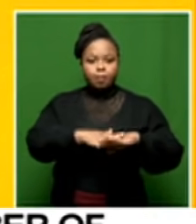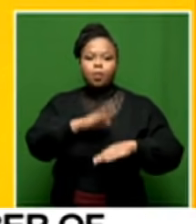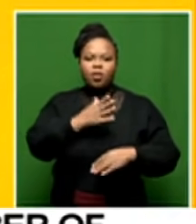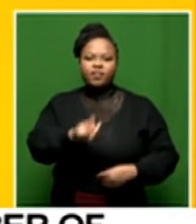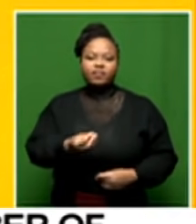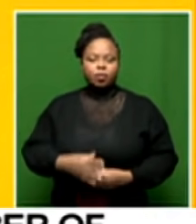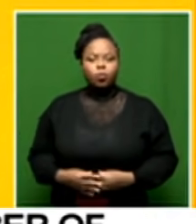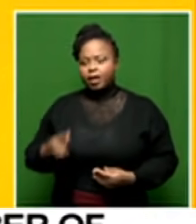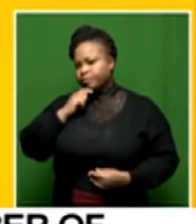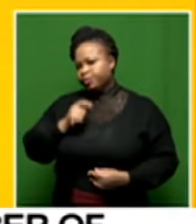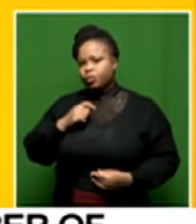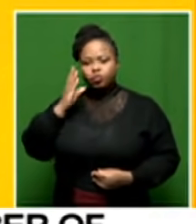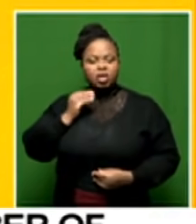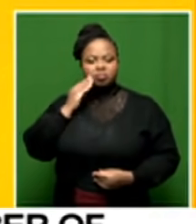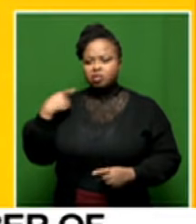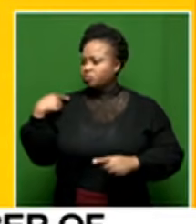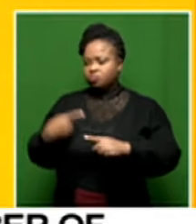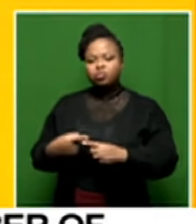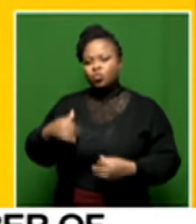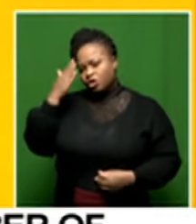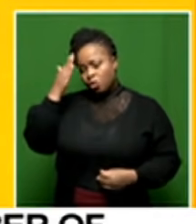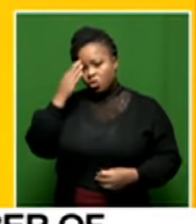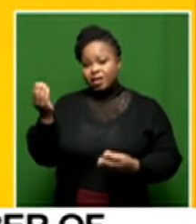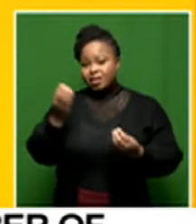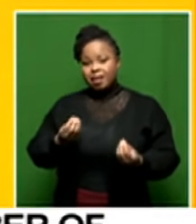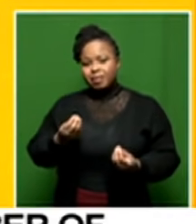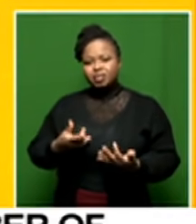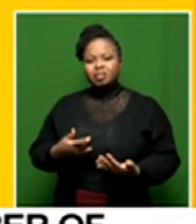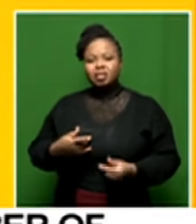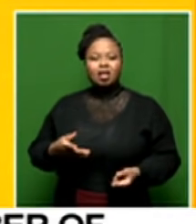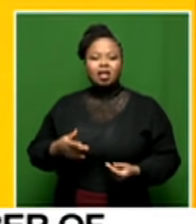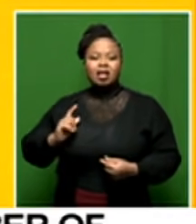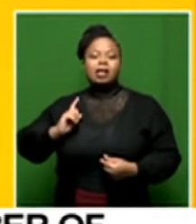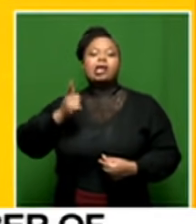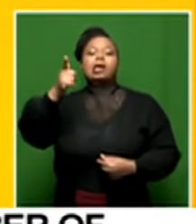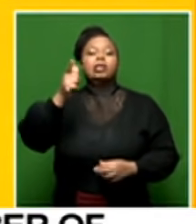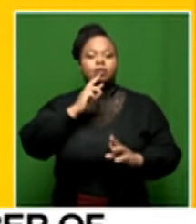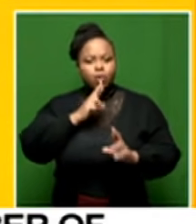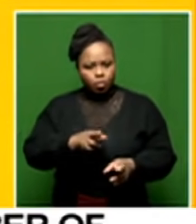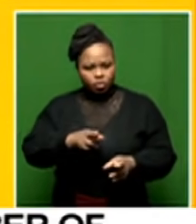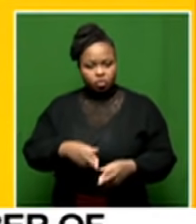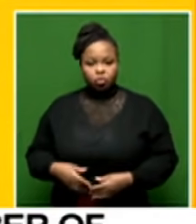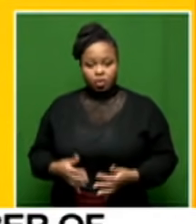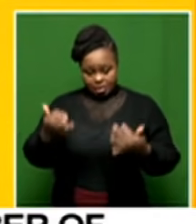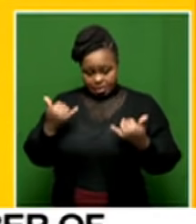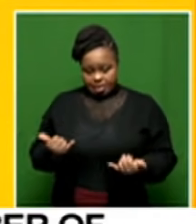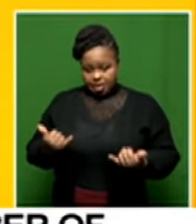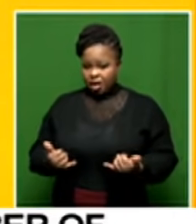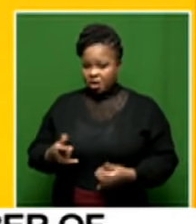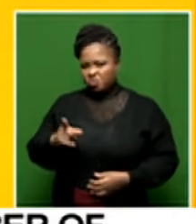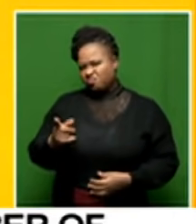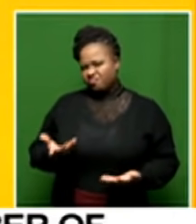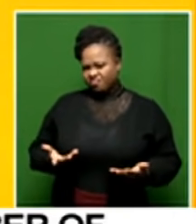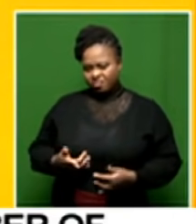we've been going through this for a while, so we always know that number is a lot larger. But in circulation right now, I mean, is it